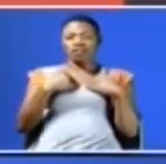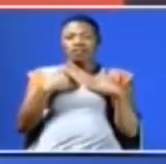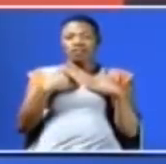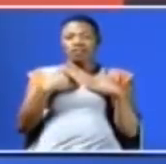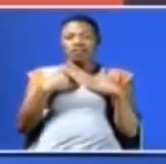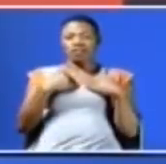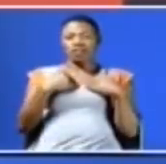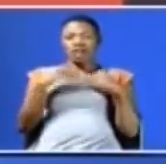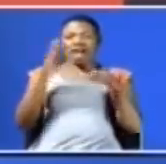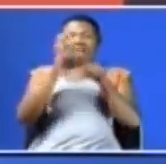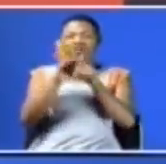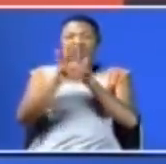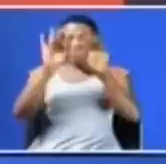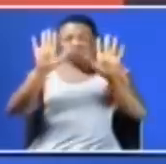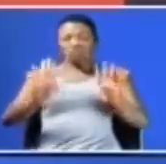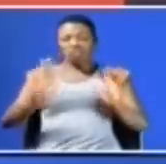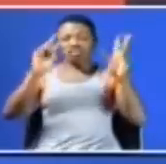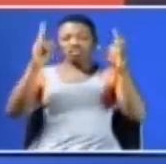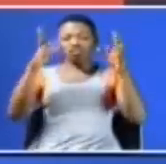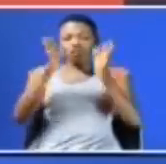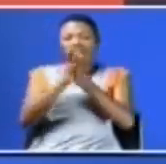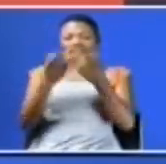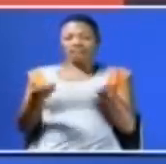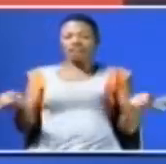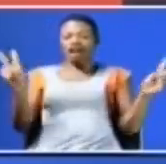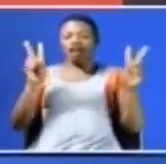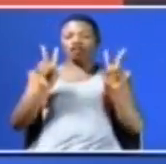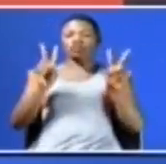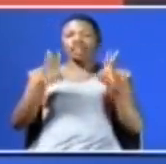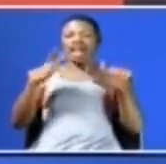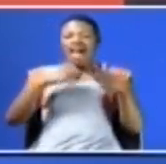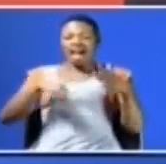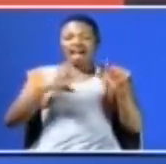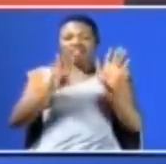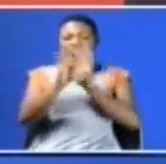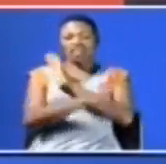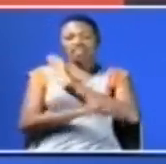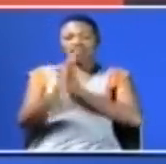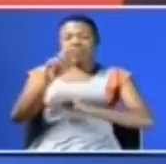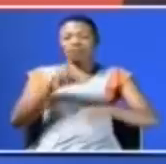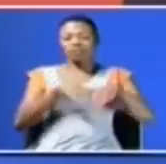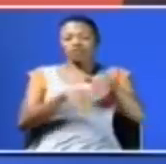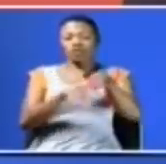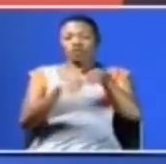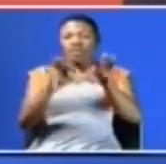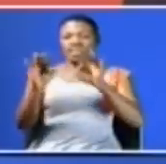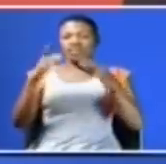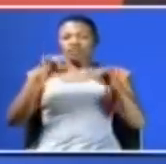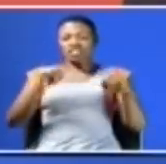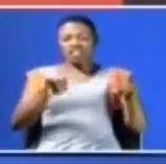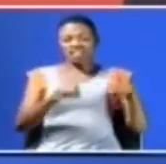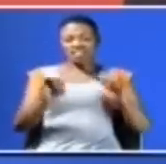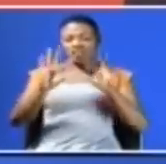of issues on values that as a country we should follow, in fact, including trying to bring together people and so